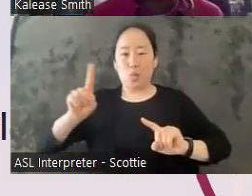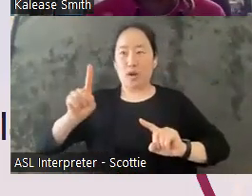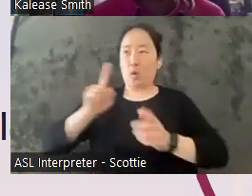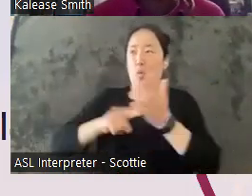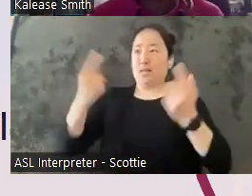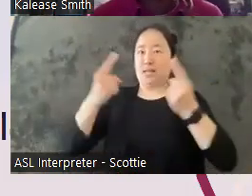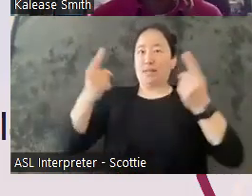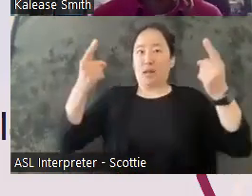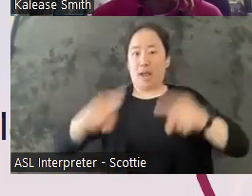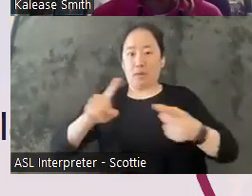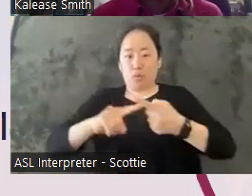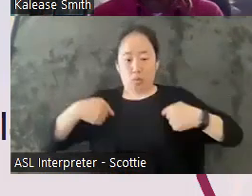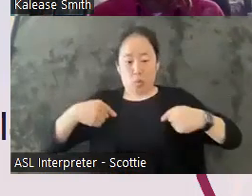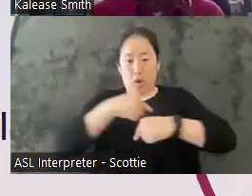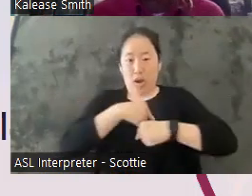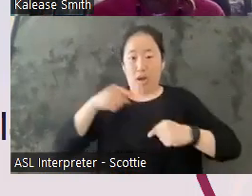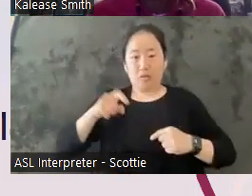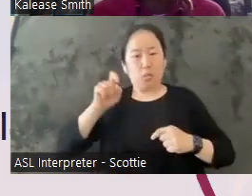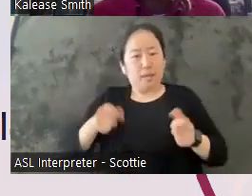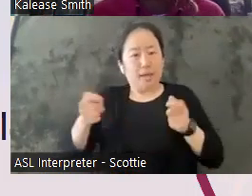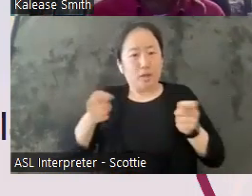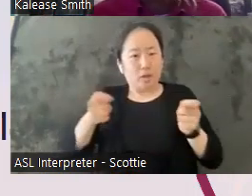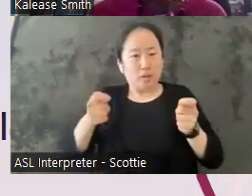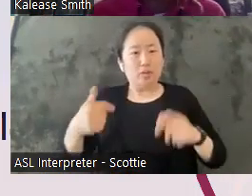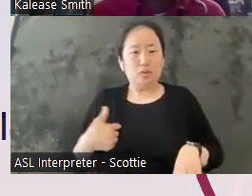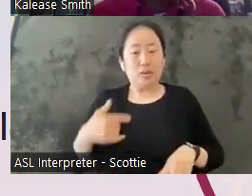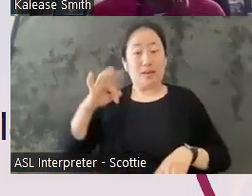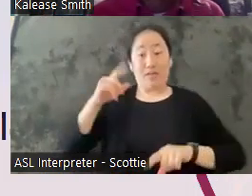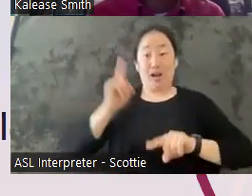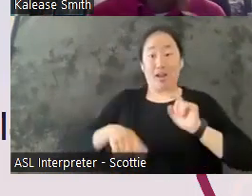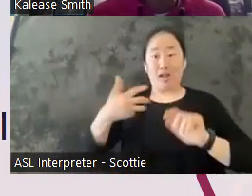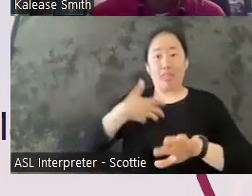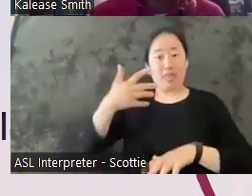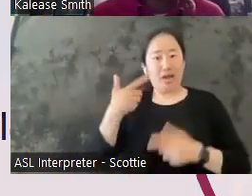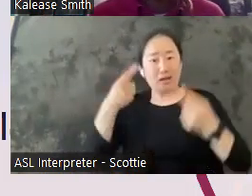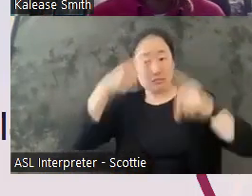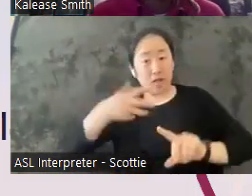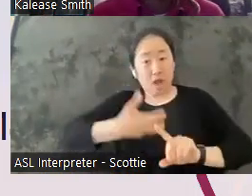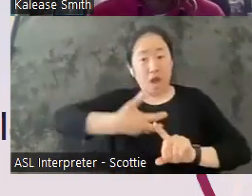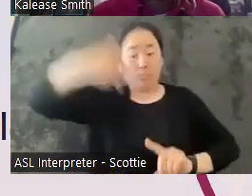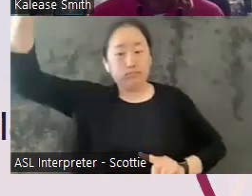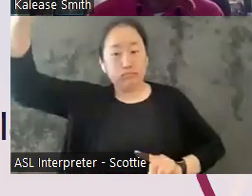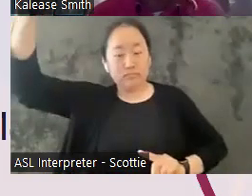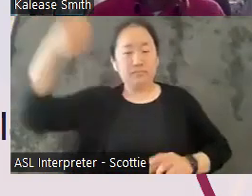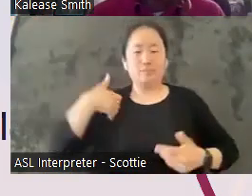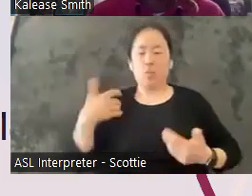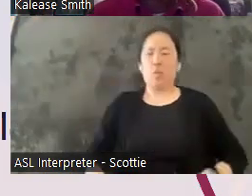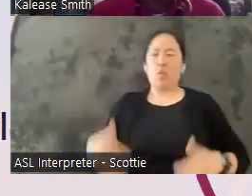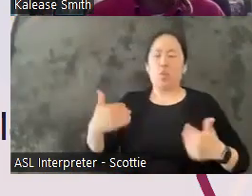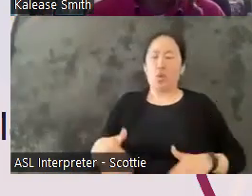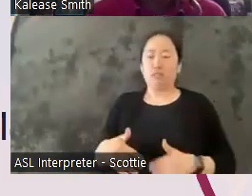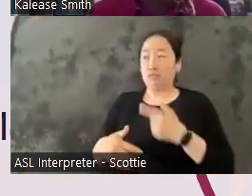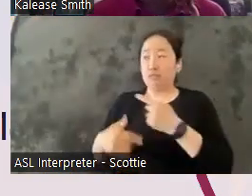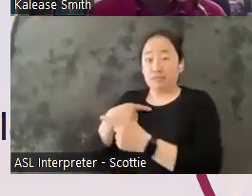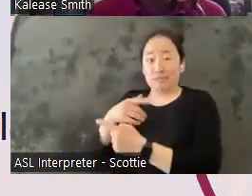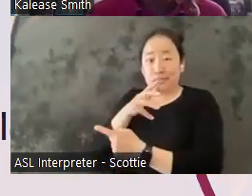And when that's taken away, that's huge. And years ago, that was always taken away. My mom said, I